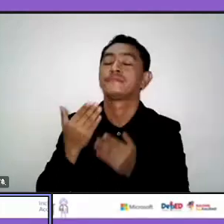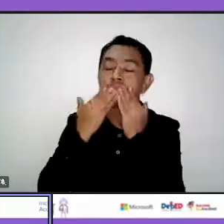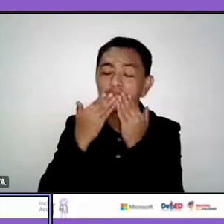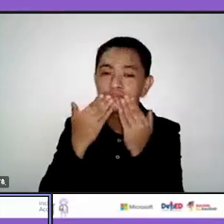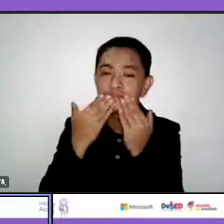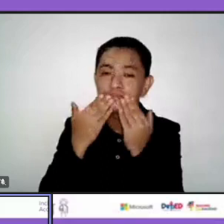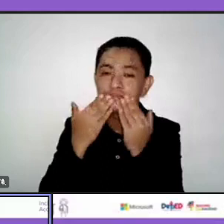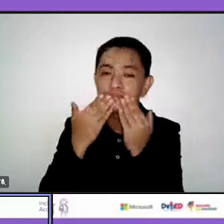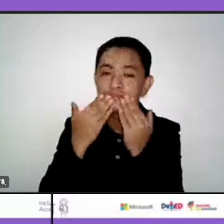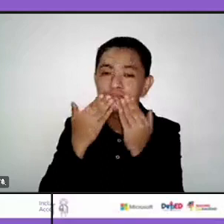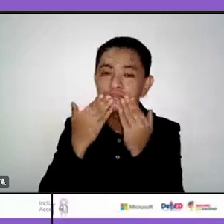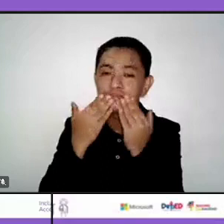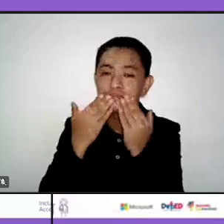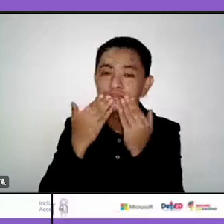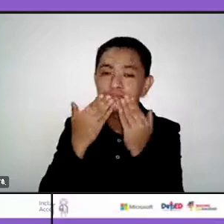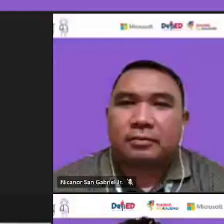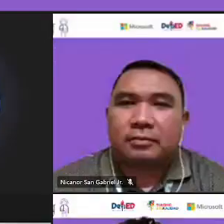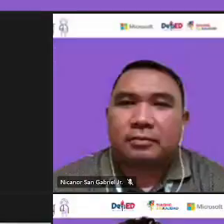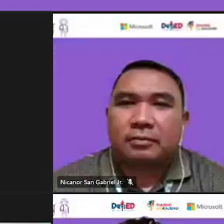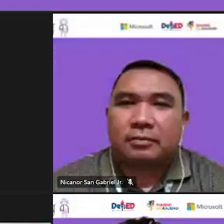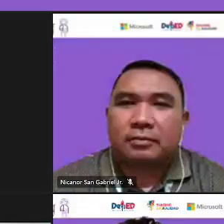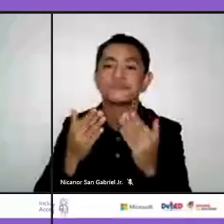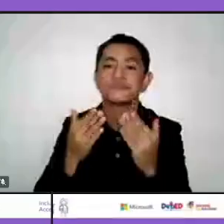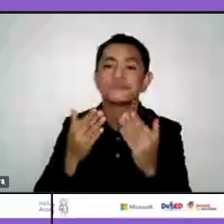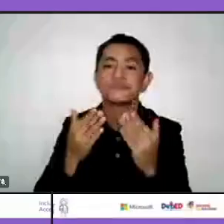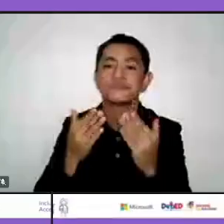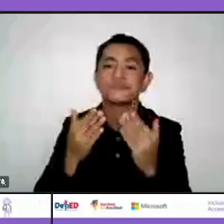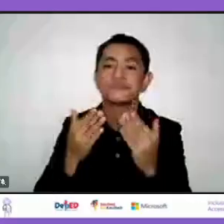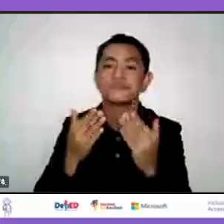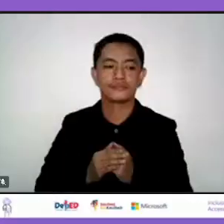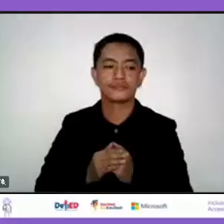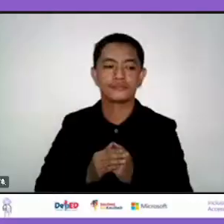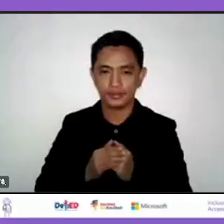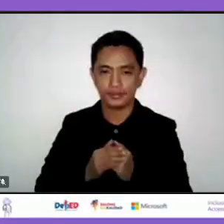turn you back over to our host. Thank you.